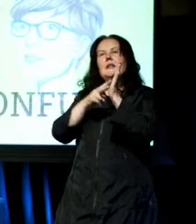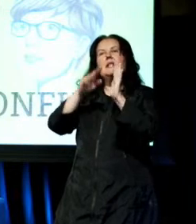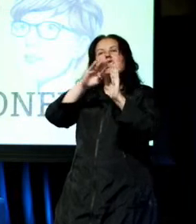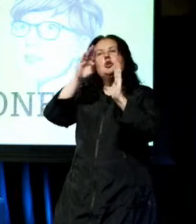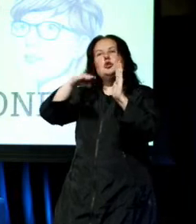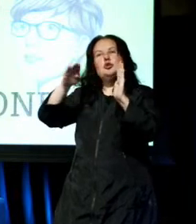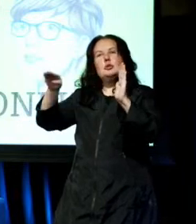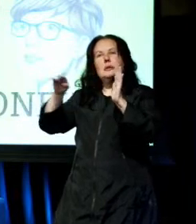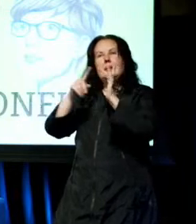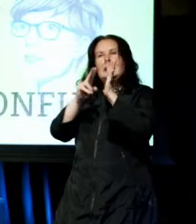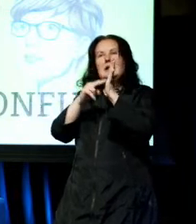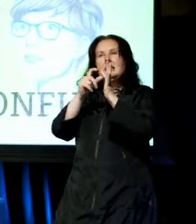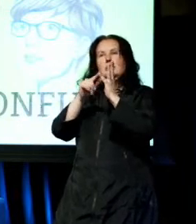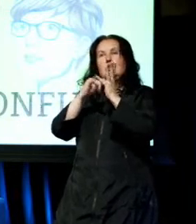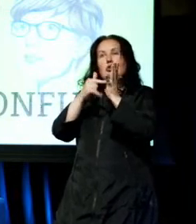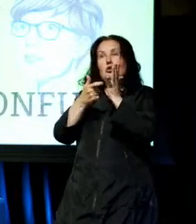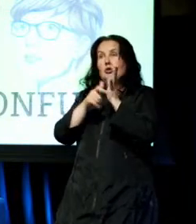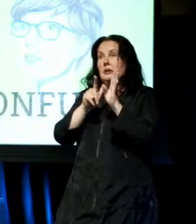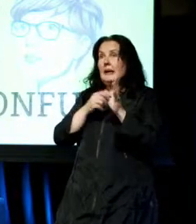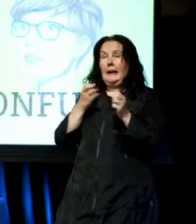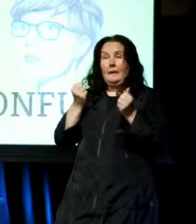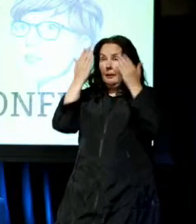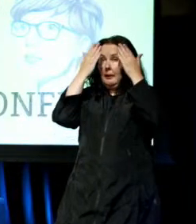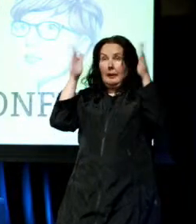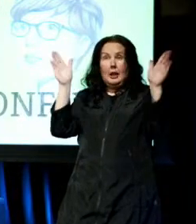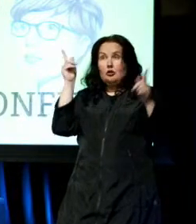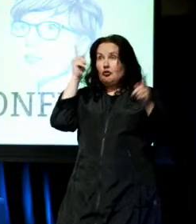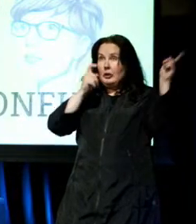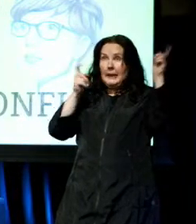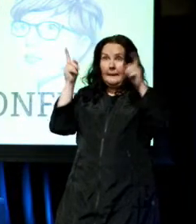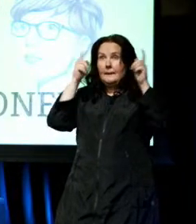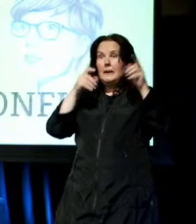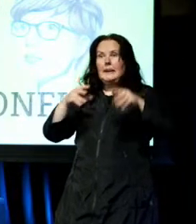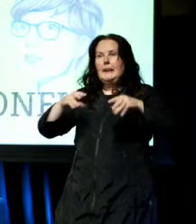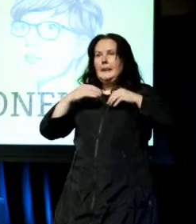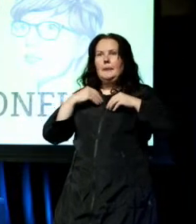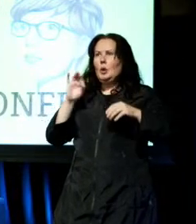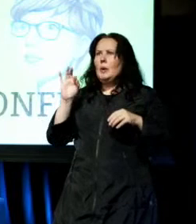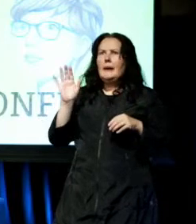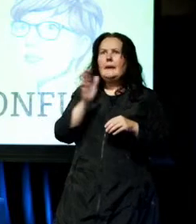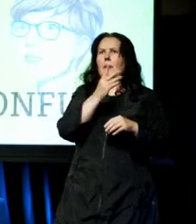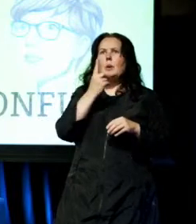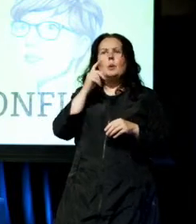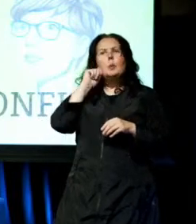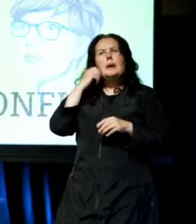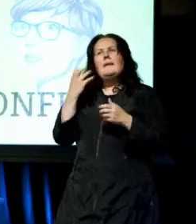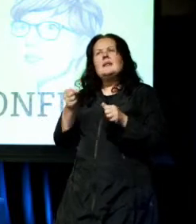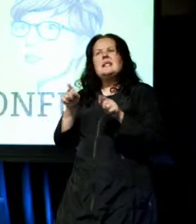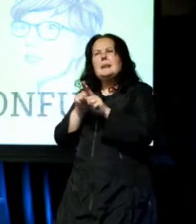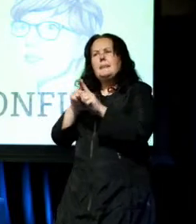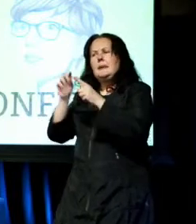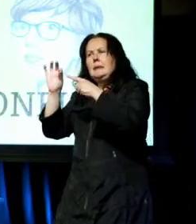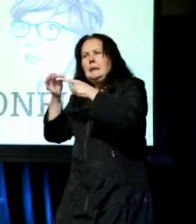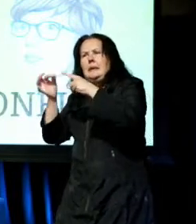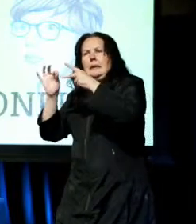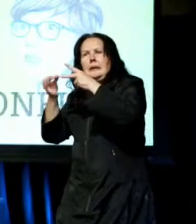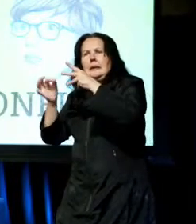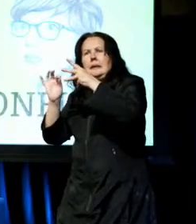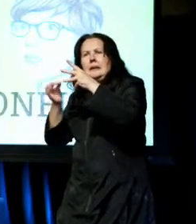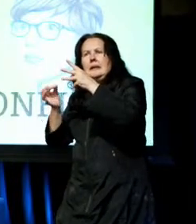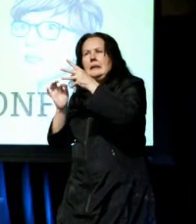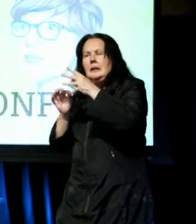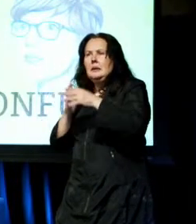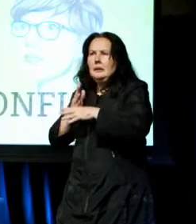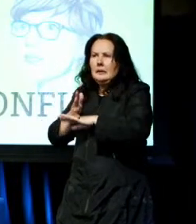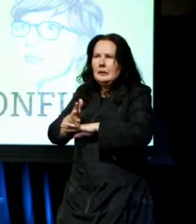the lateral creativity to accept that not everyone is going to take the same path of grinding as a runner and